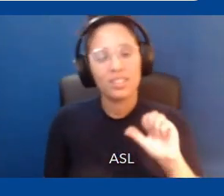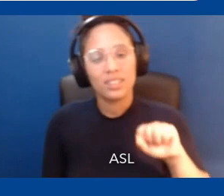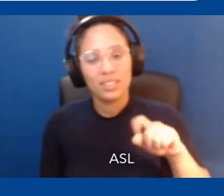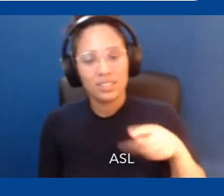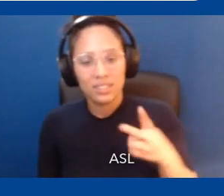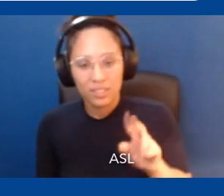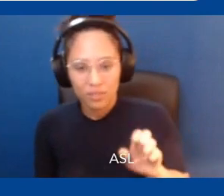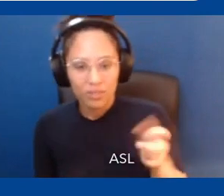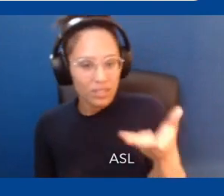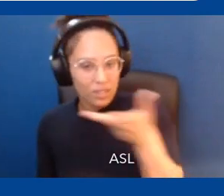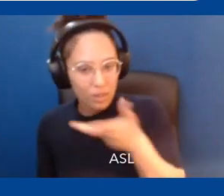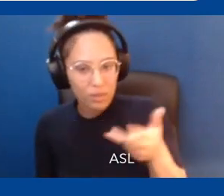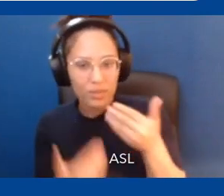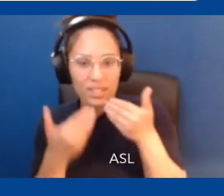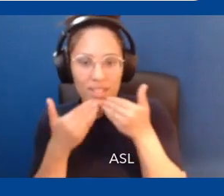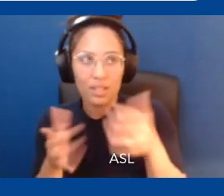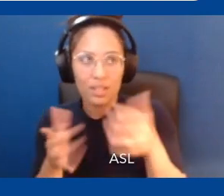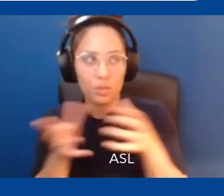more often like this.